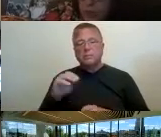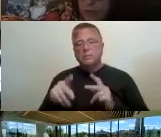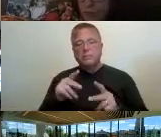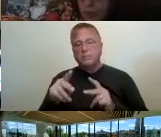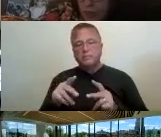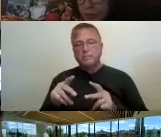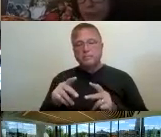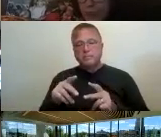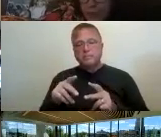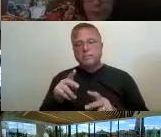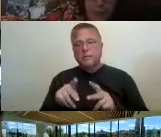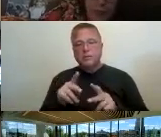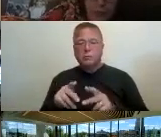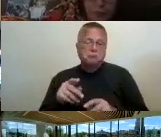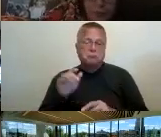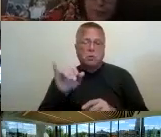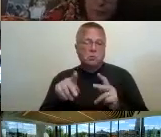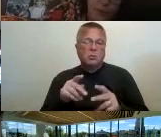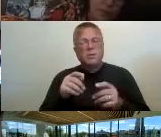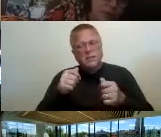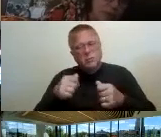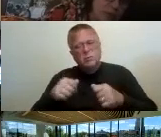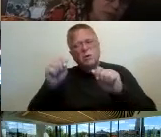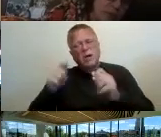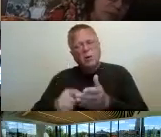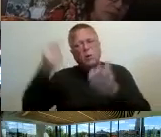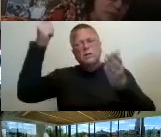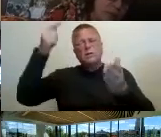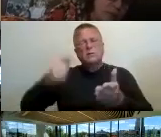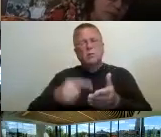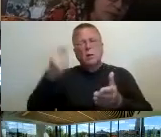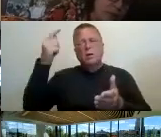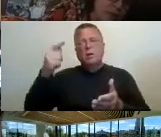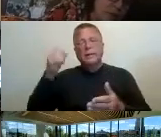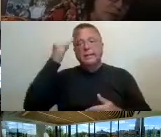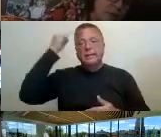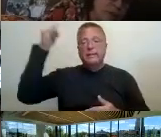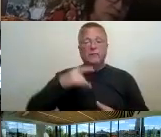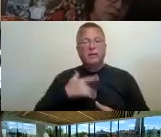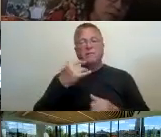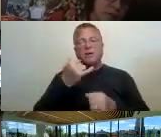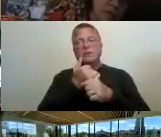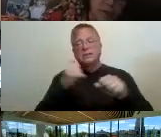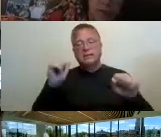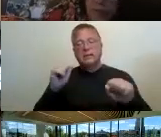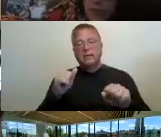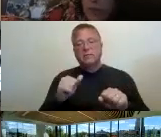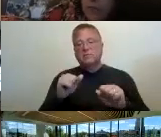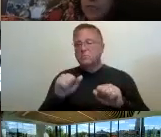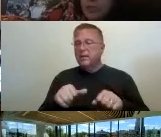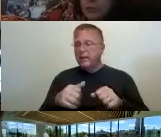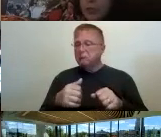of the population are people who would at least occasionally would if they felt safe and accommodated.